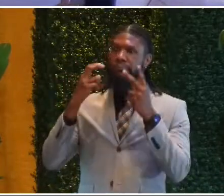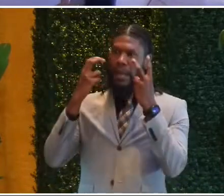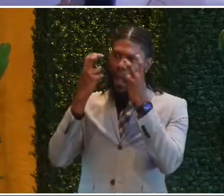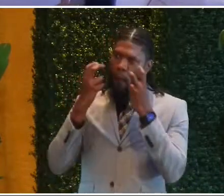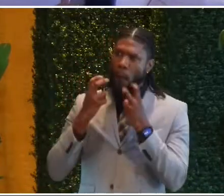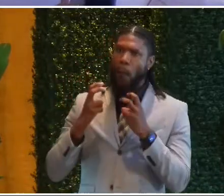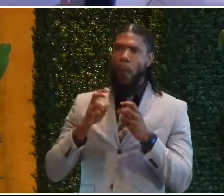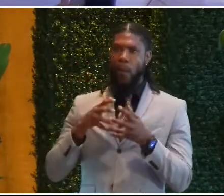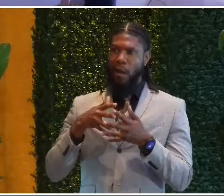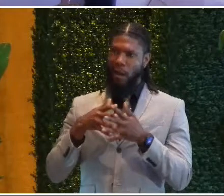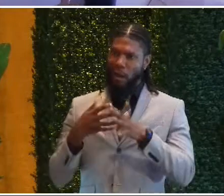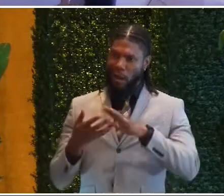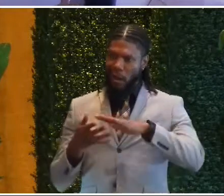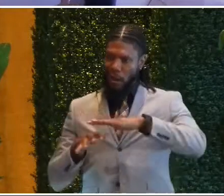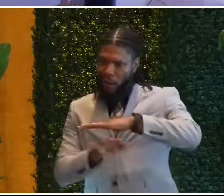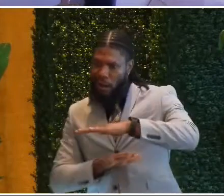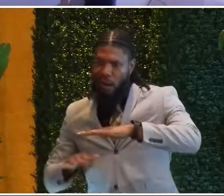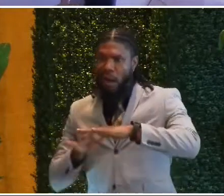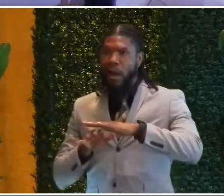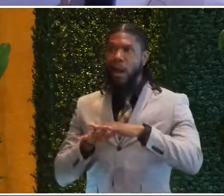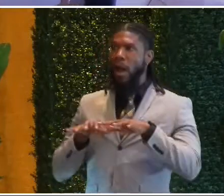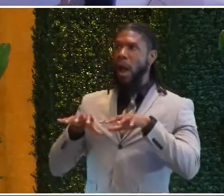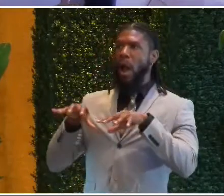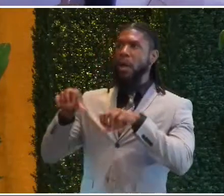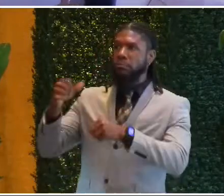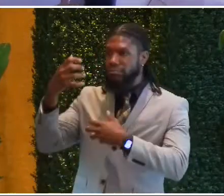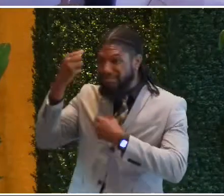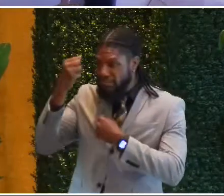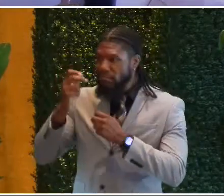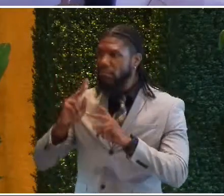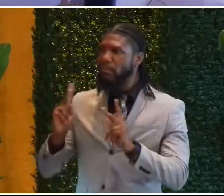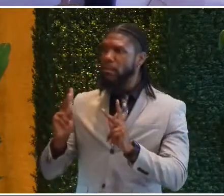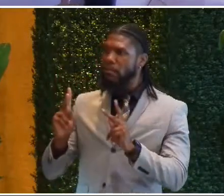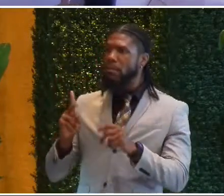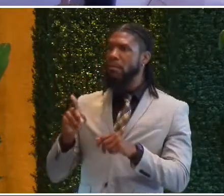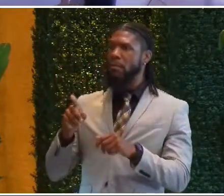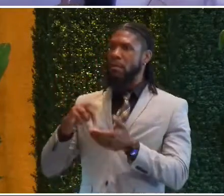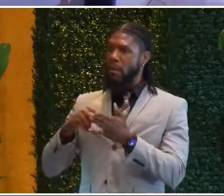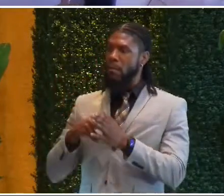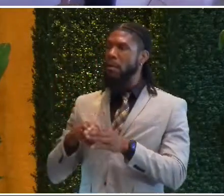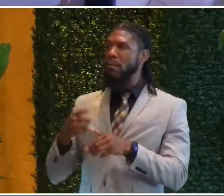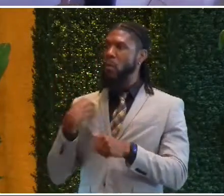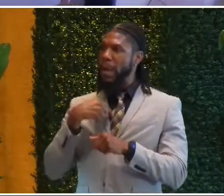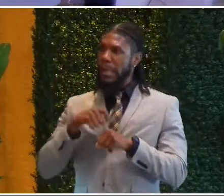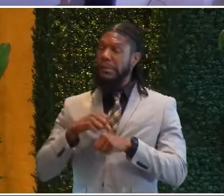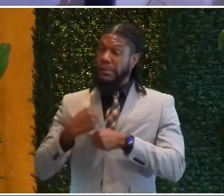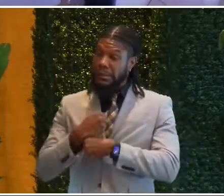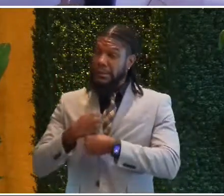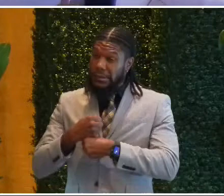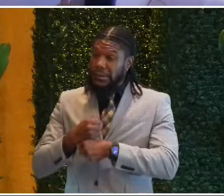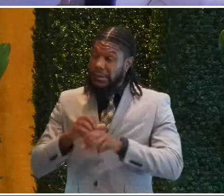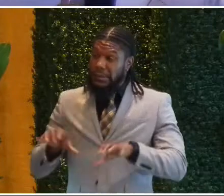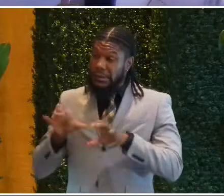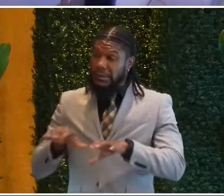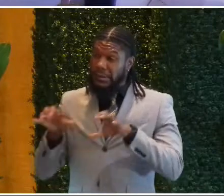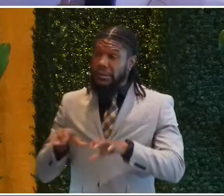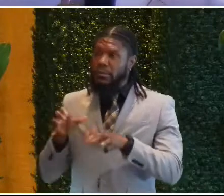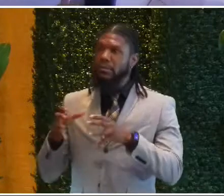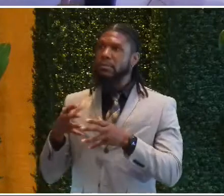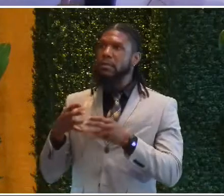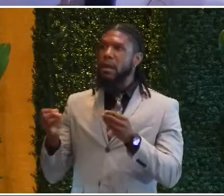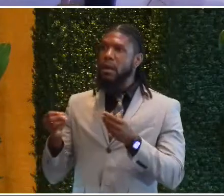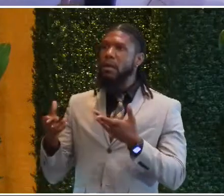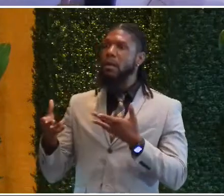making people into widgets who have to consistently produce and are extracted from, rather than people who